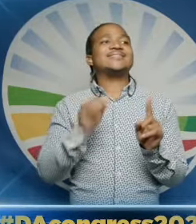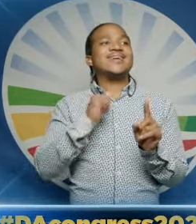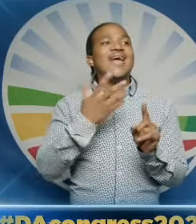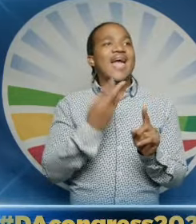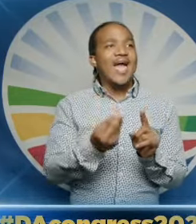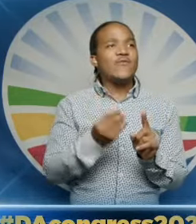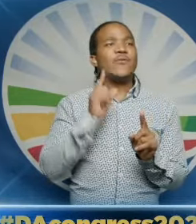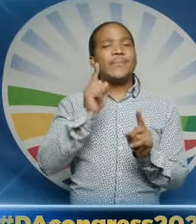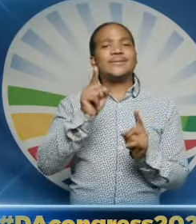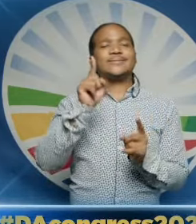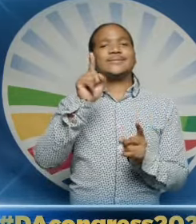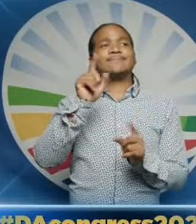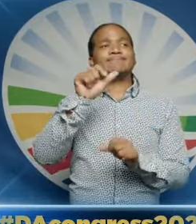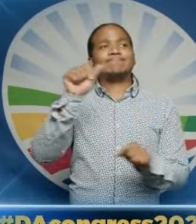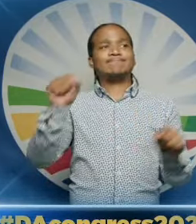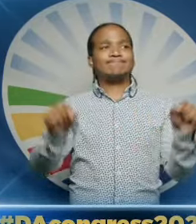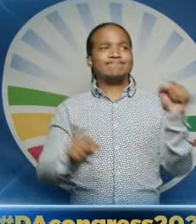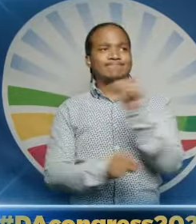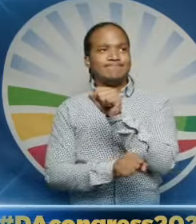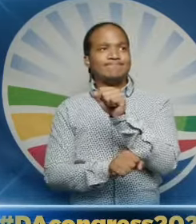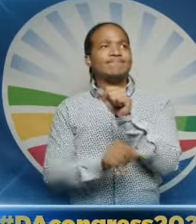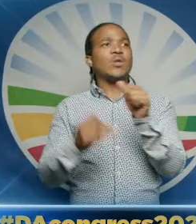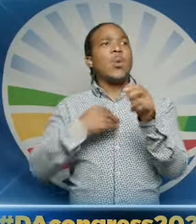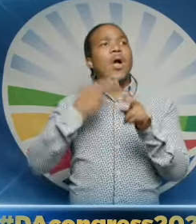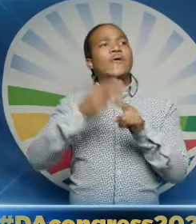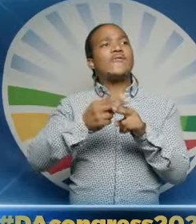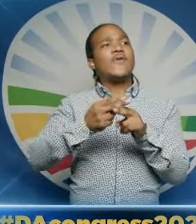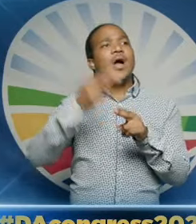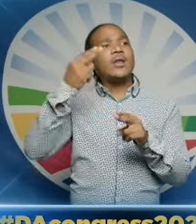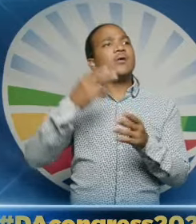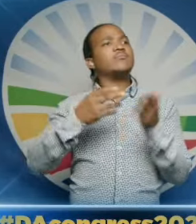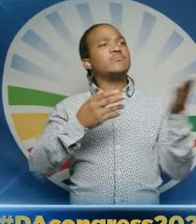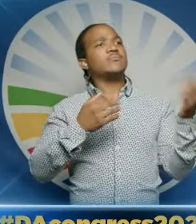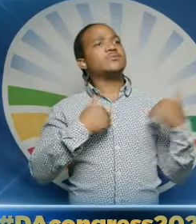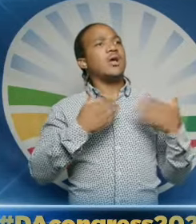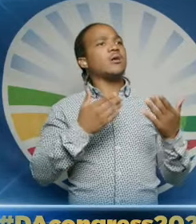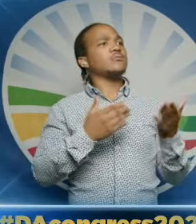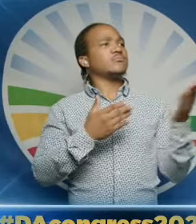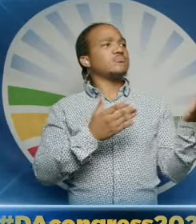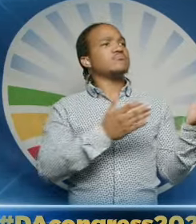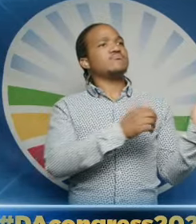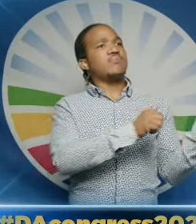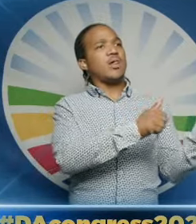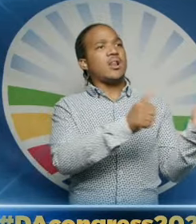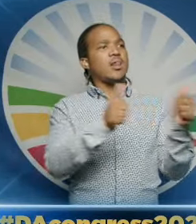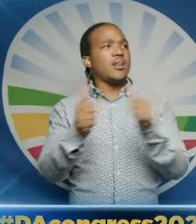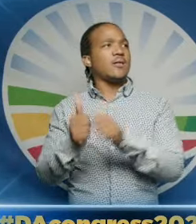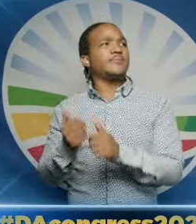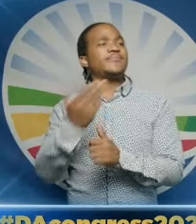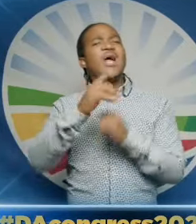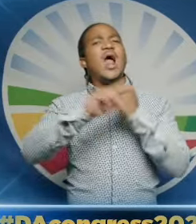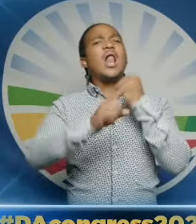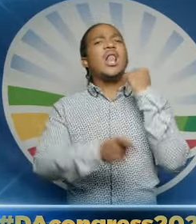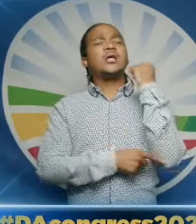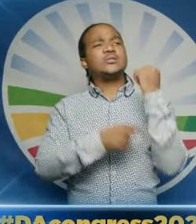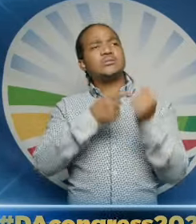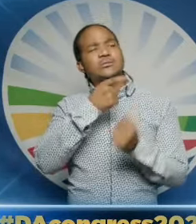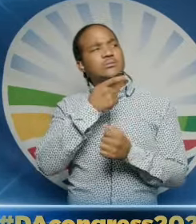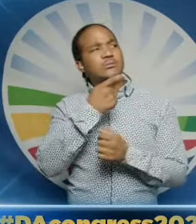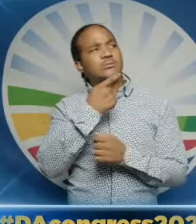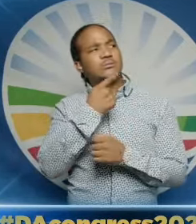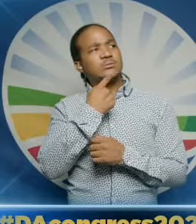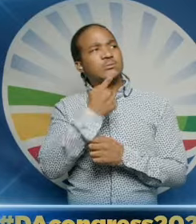have to wrap up. Let's get our final thoughts from the panel. We'll start with Matt and we'll work our way that way. Matt? So